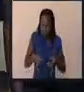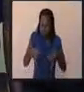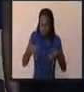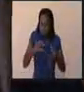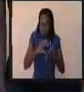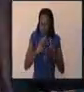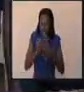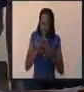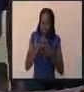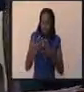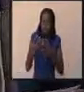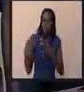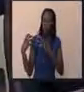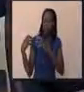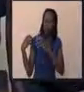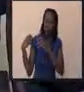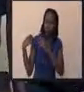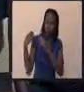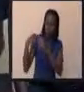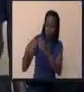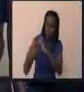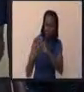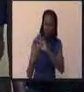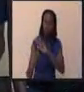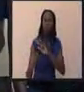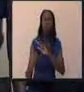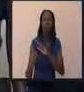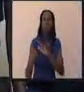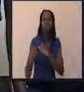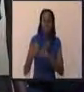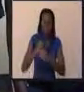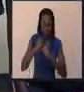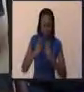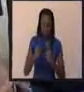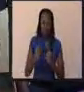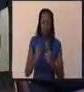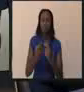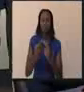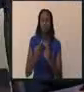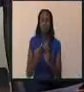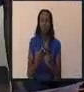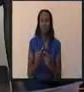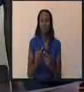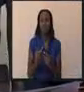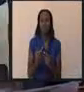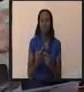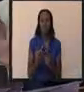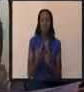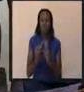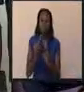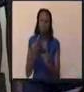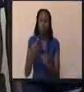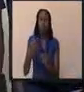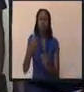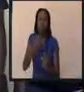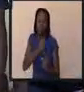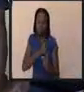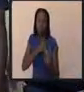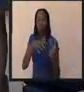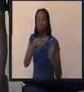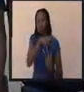inherited a gene, a stronger gene, for the length of her legs from mommy's